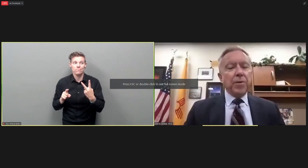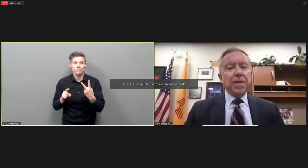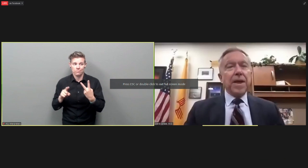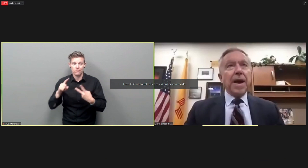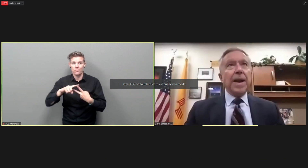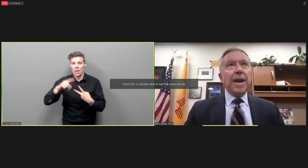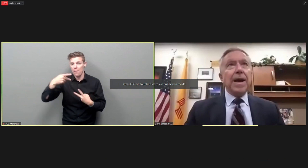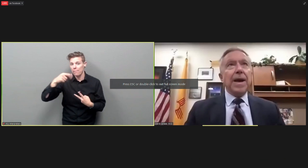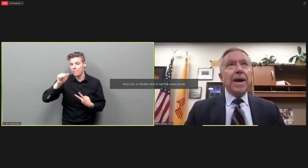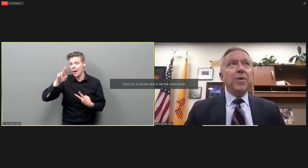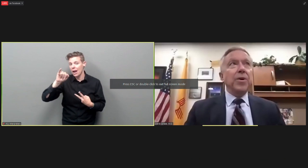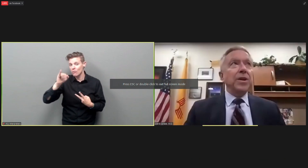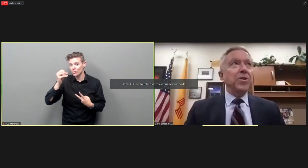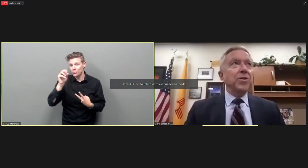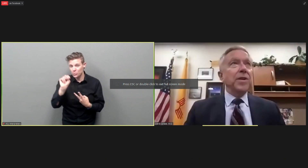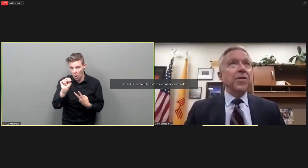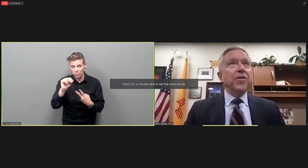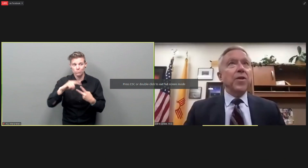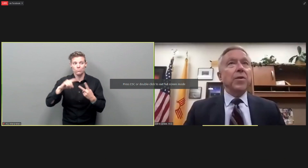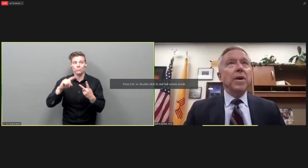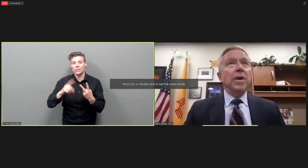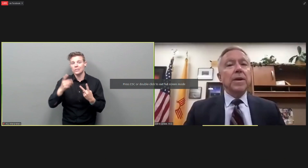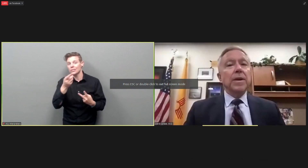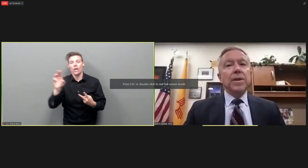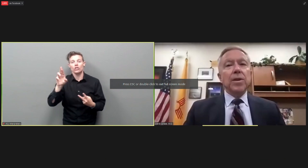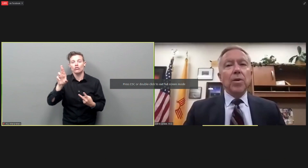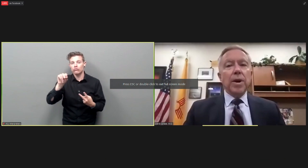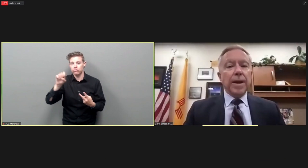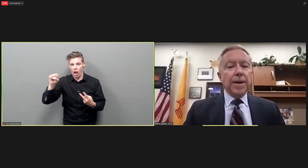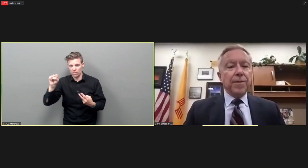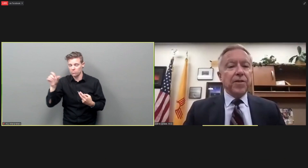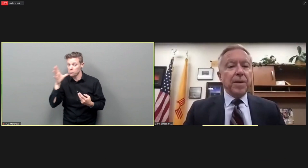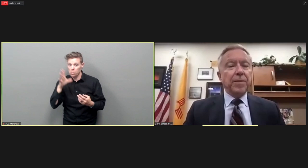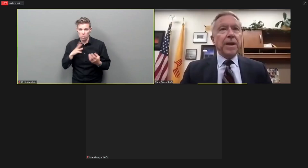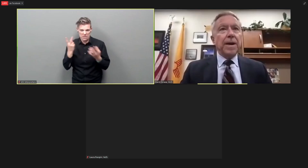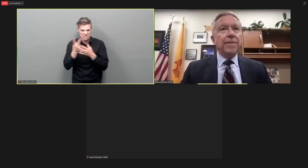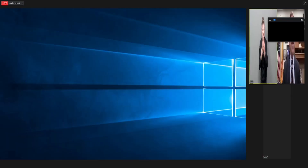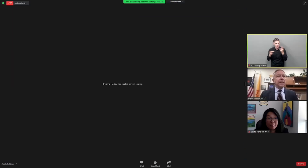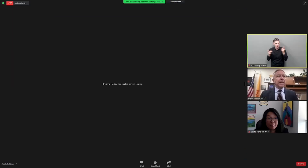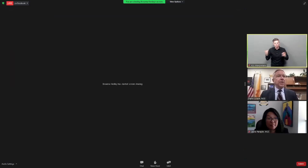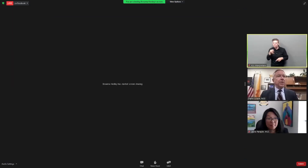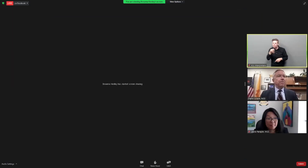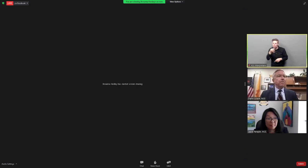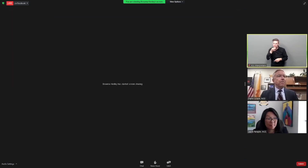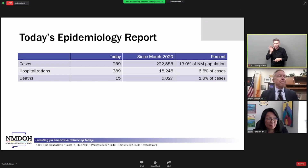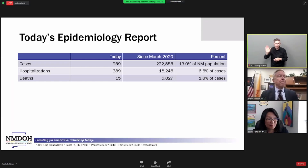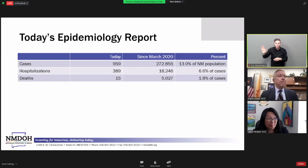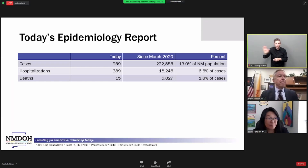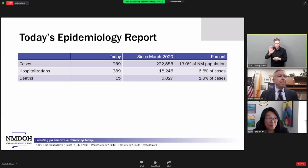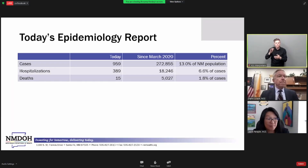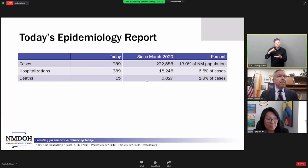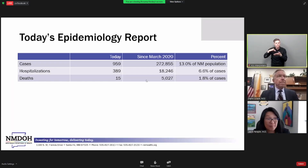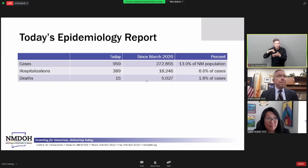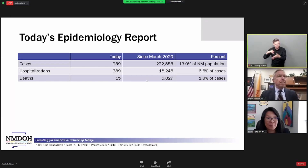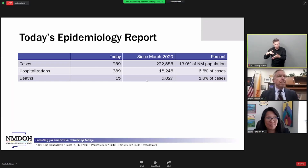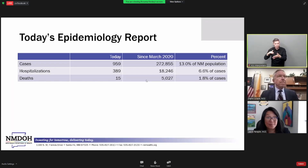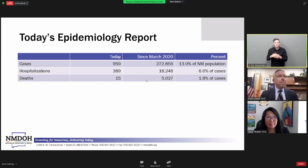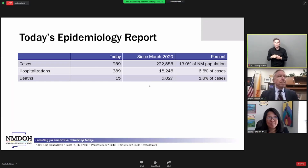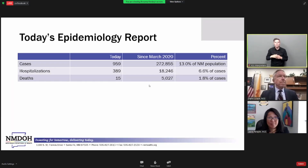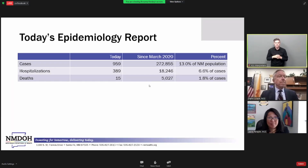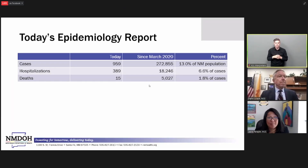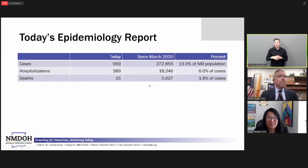And with that, I'm going to turn this over to Laura to give us an update on vaccination.